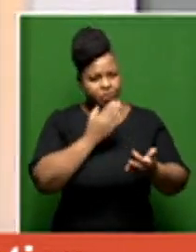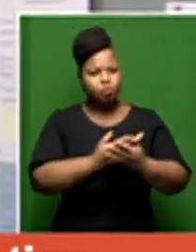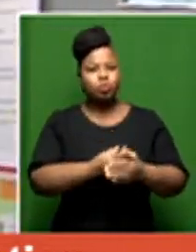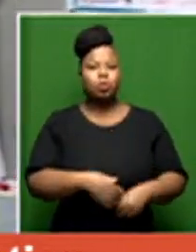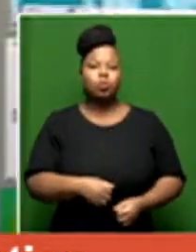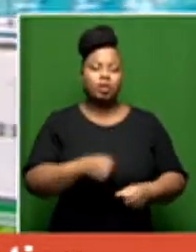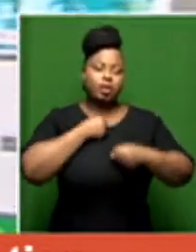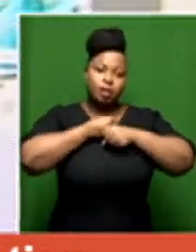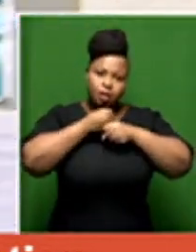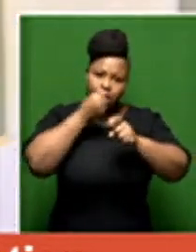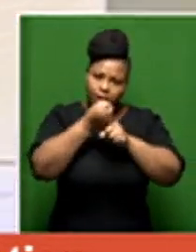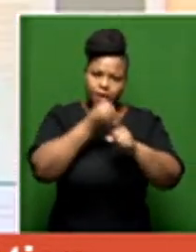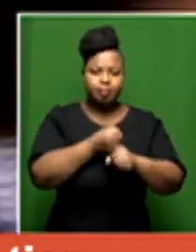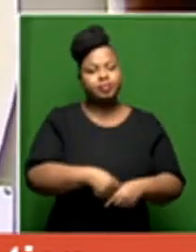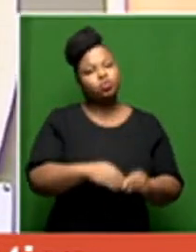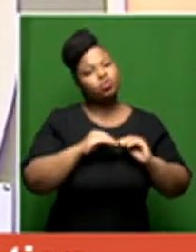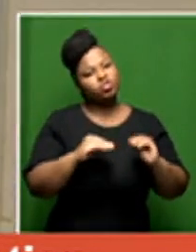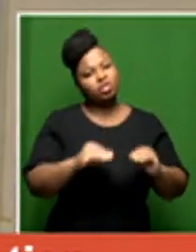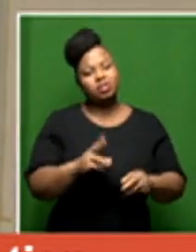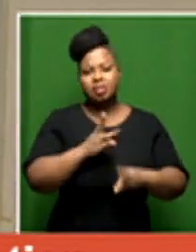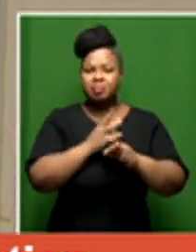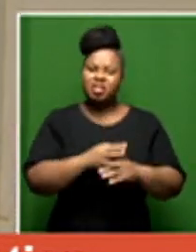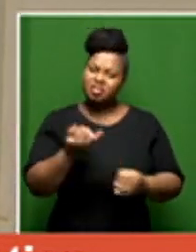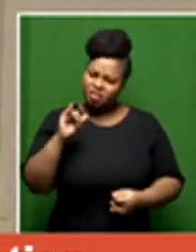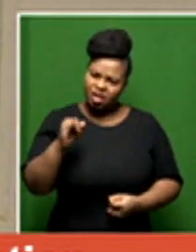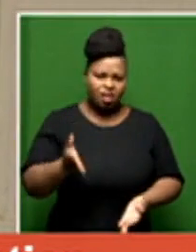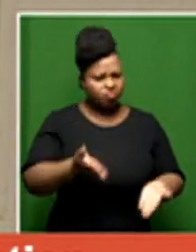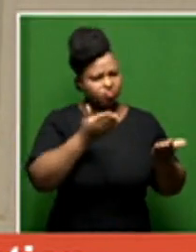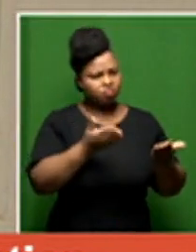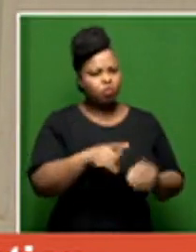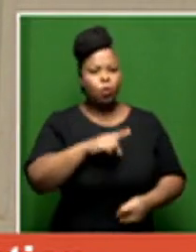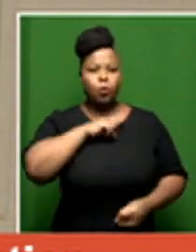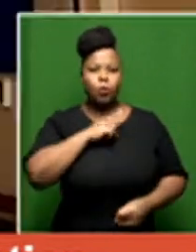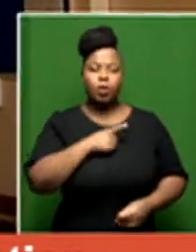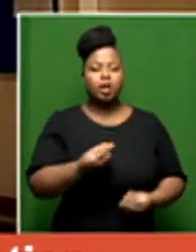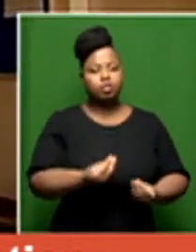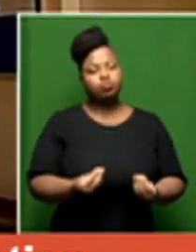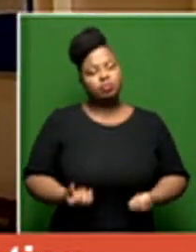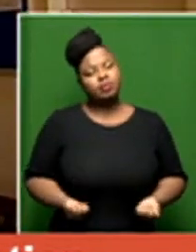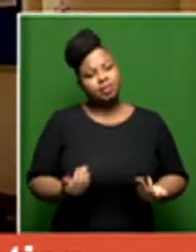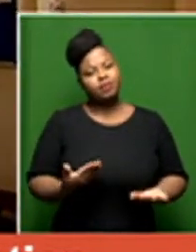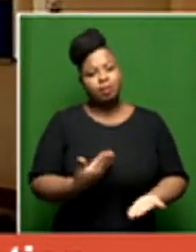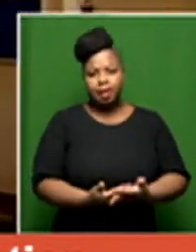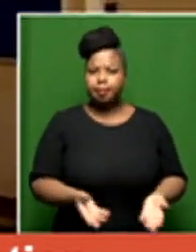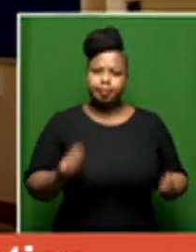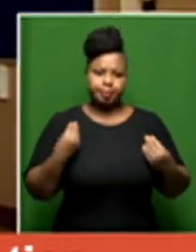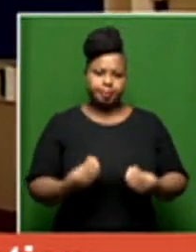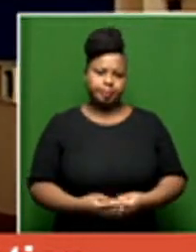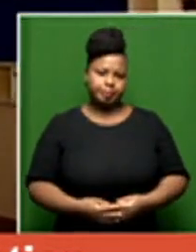do campaigns so that we educate them that they still must come so that they get the services,